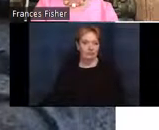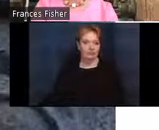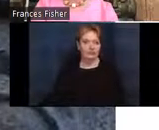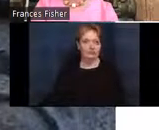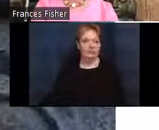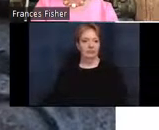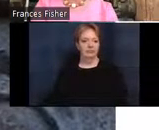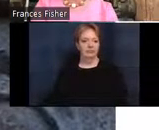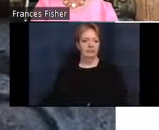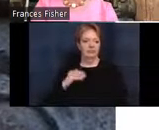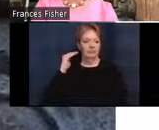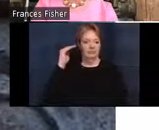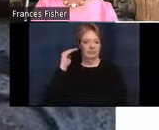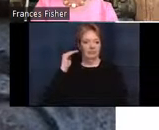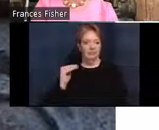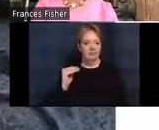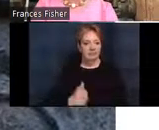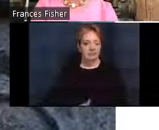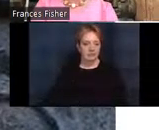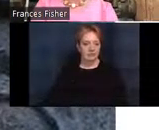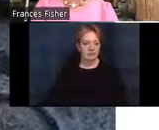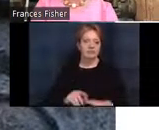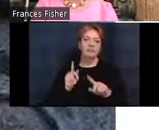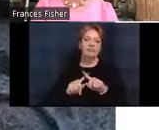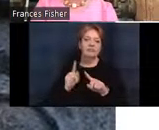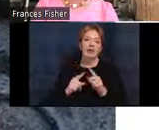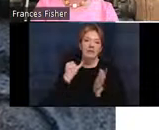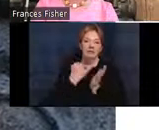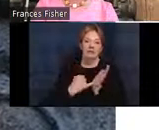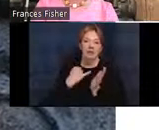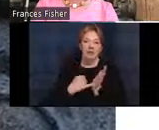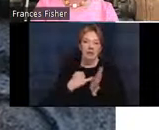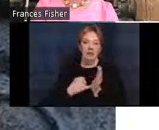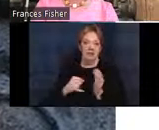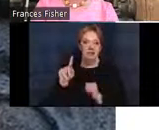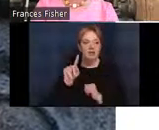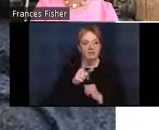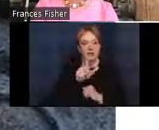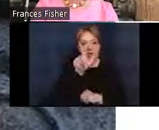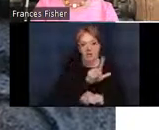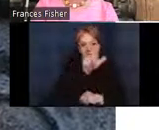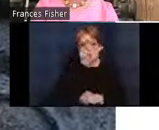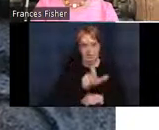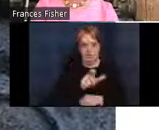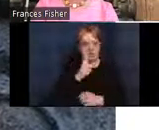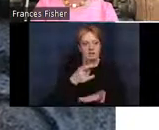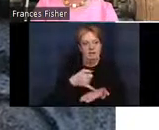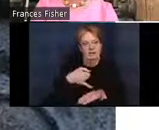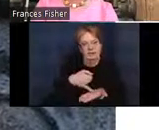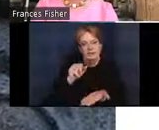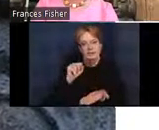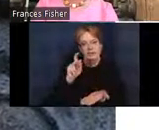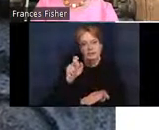So here are our different drawings. The first one on the left is a sketch that Ann did while she was at Cooper